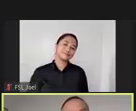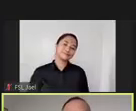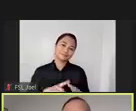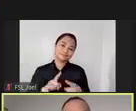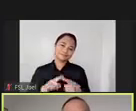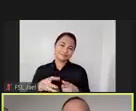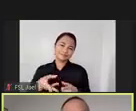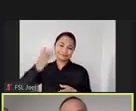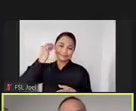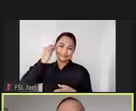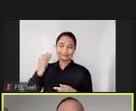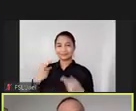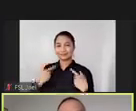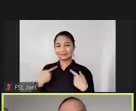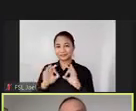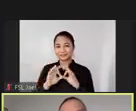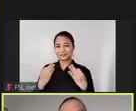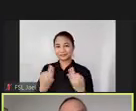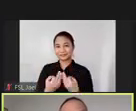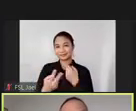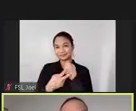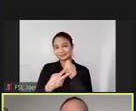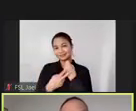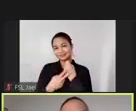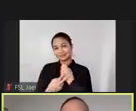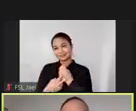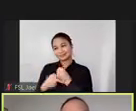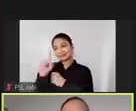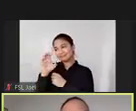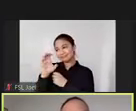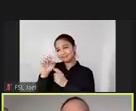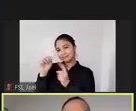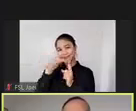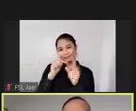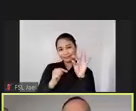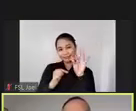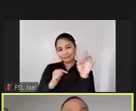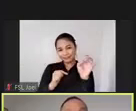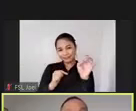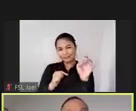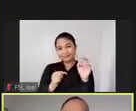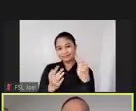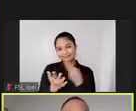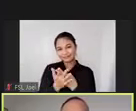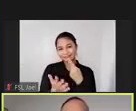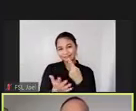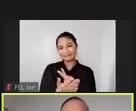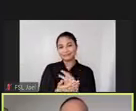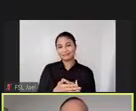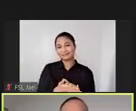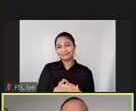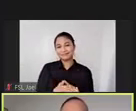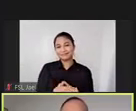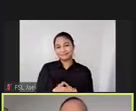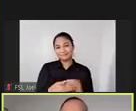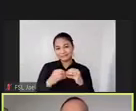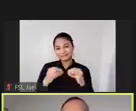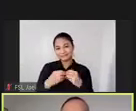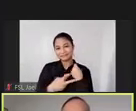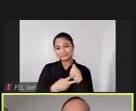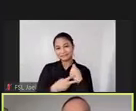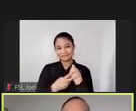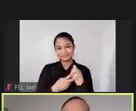via submetering. Because now, they have their own electric meters. They only pay for the amount of electricity that they actually